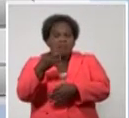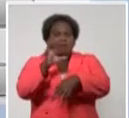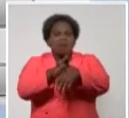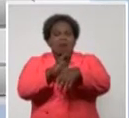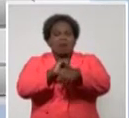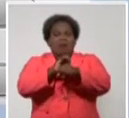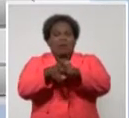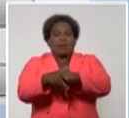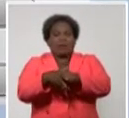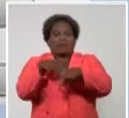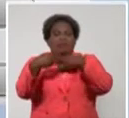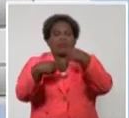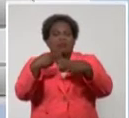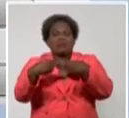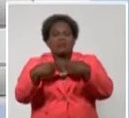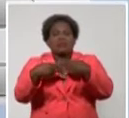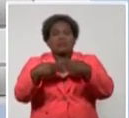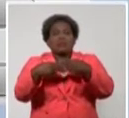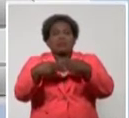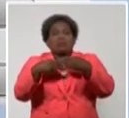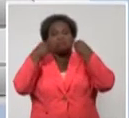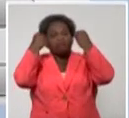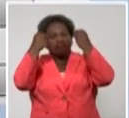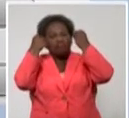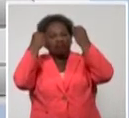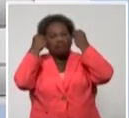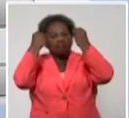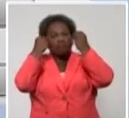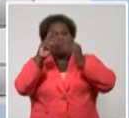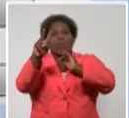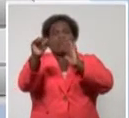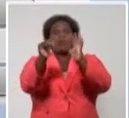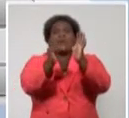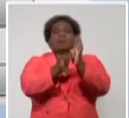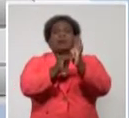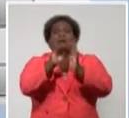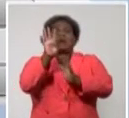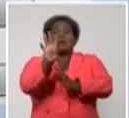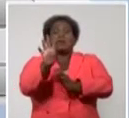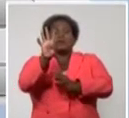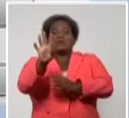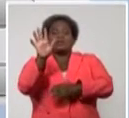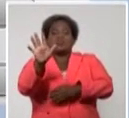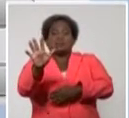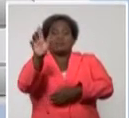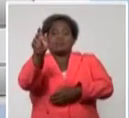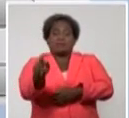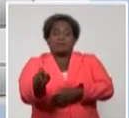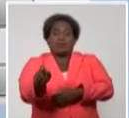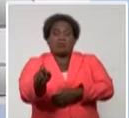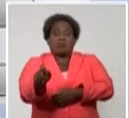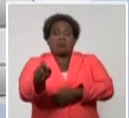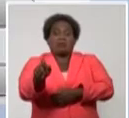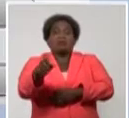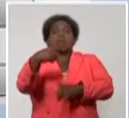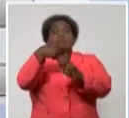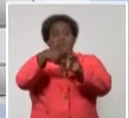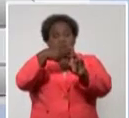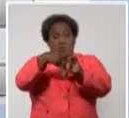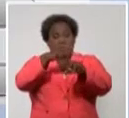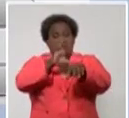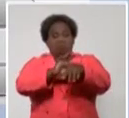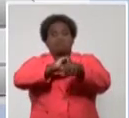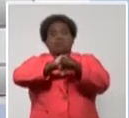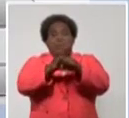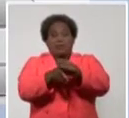not just Havana. For example, yesterday, 175 samples were processed in Matanzas,